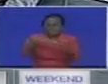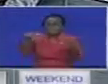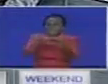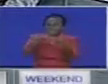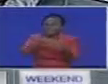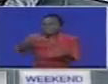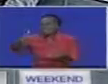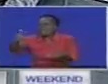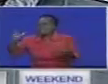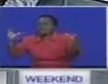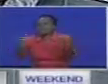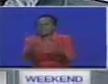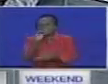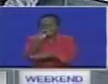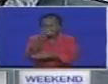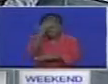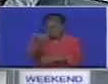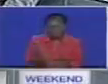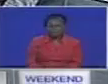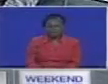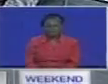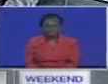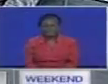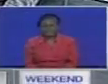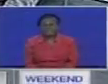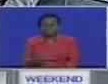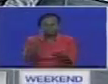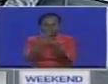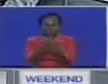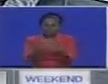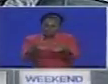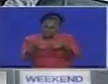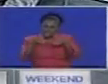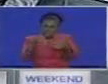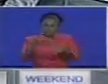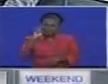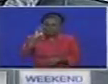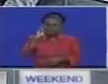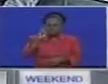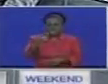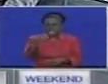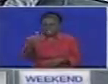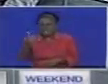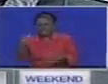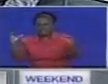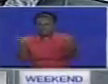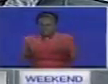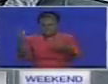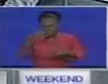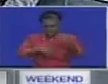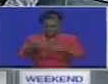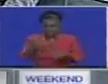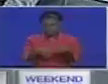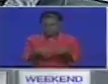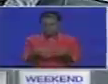parties. Additionally, no, we're actually quite disappointed. Yeah. Because for real, we have been waiting to see a vibrant opposition. Badi struggles alone on the floor. There